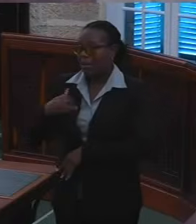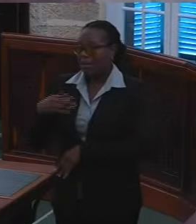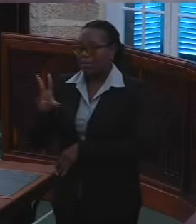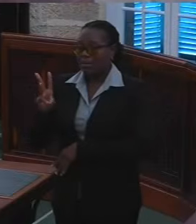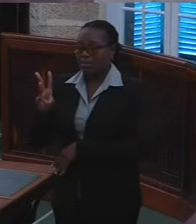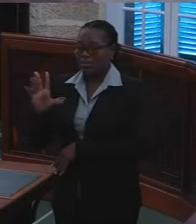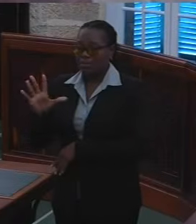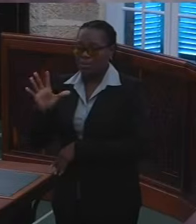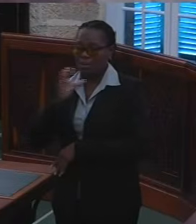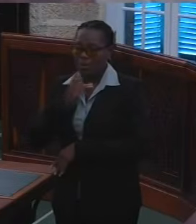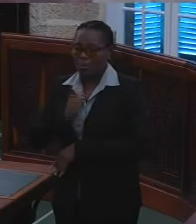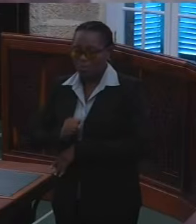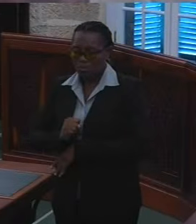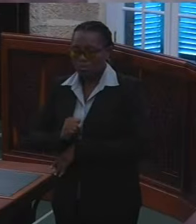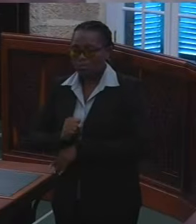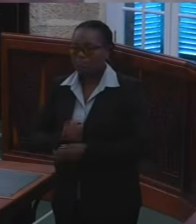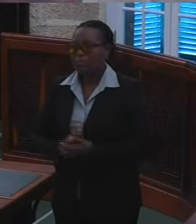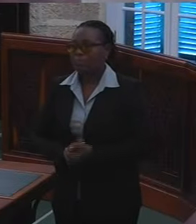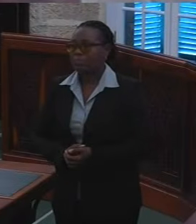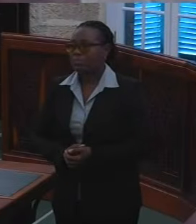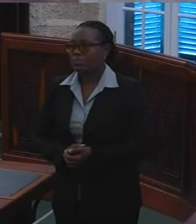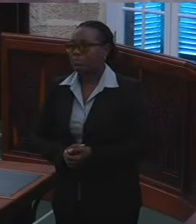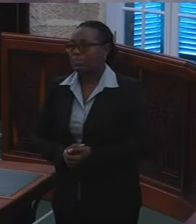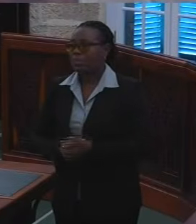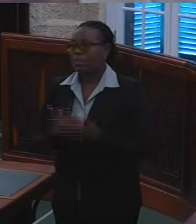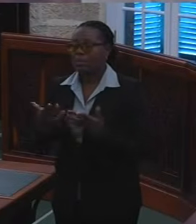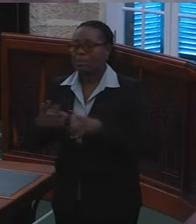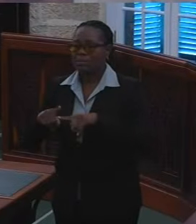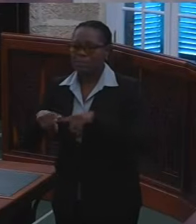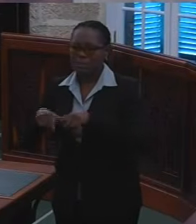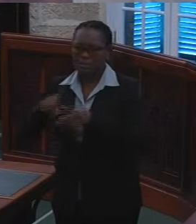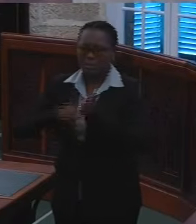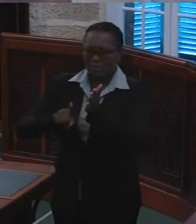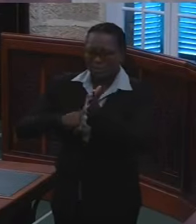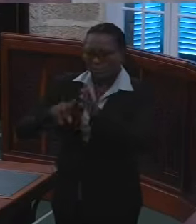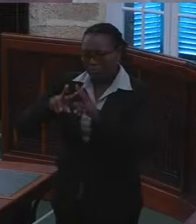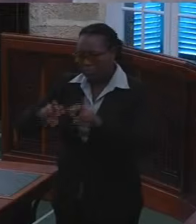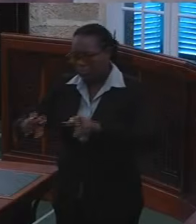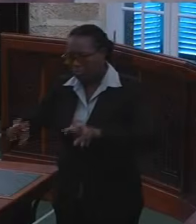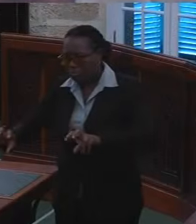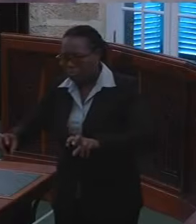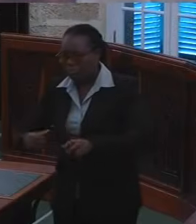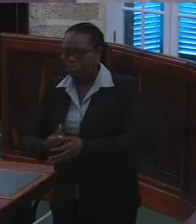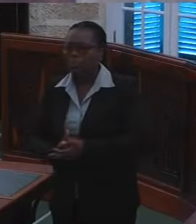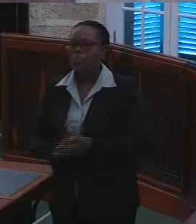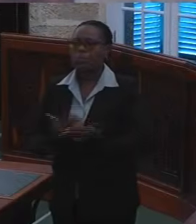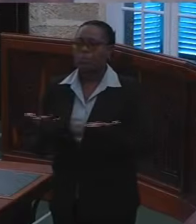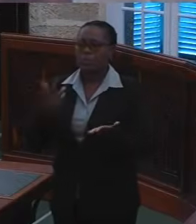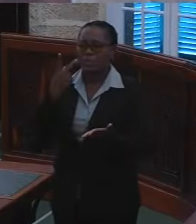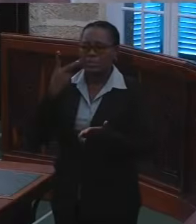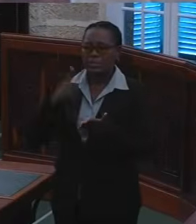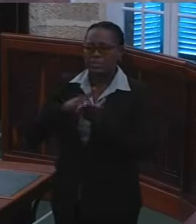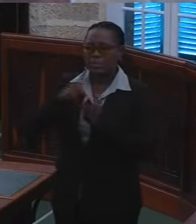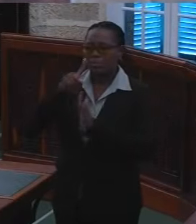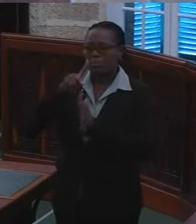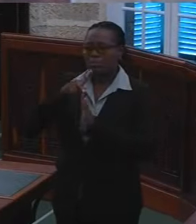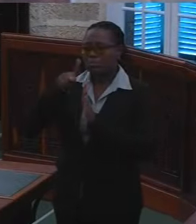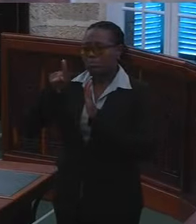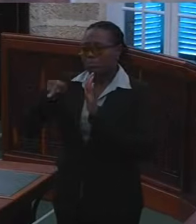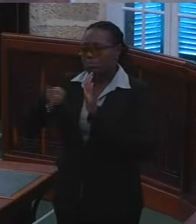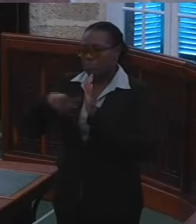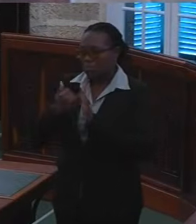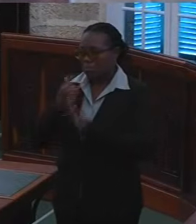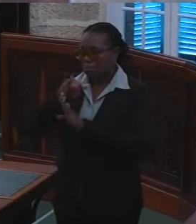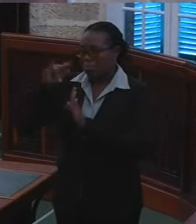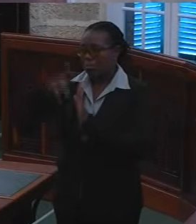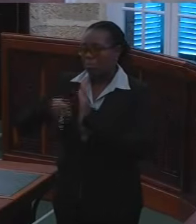65. And based on the screening that we would have done so far and how the project is being rolled out, those